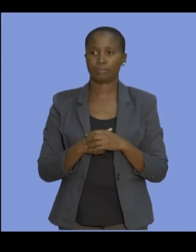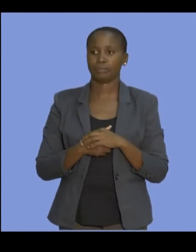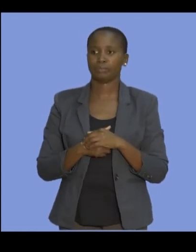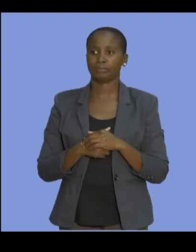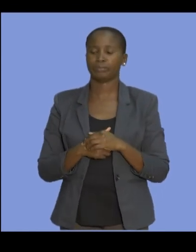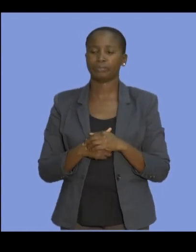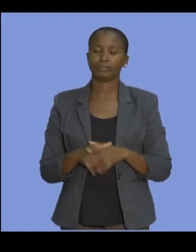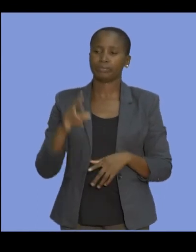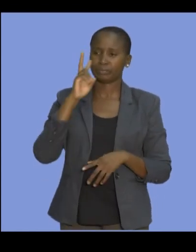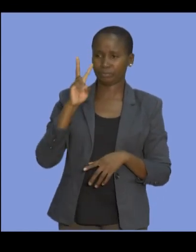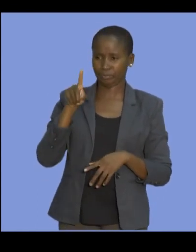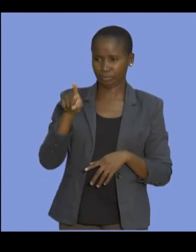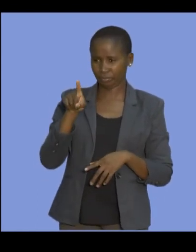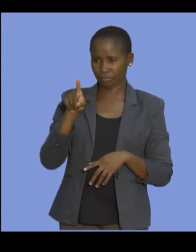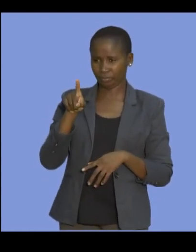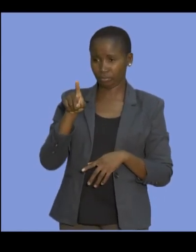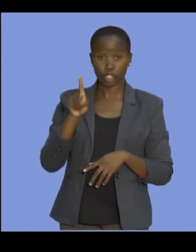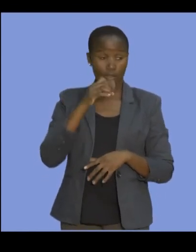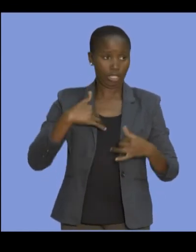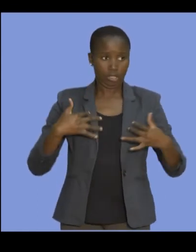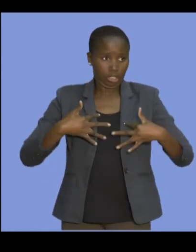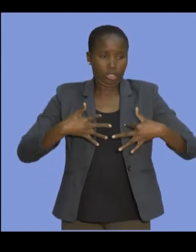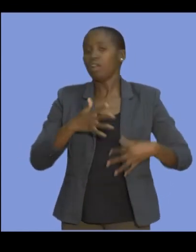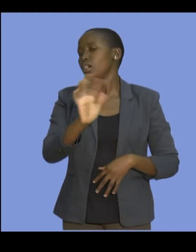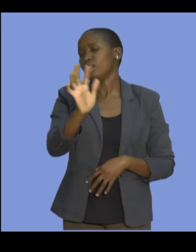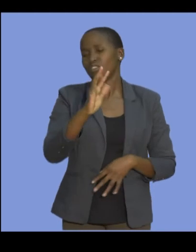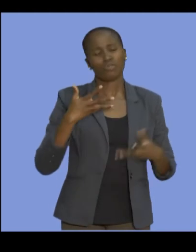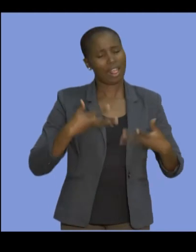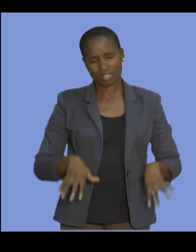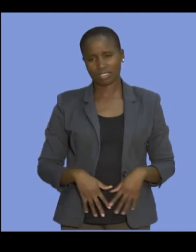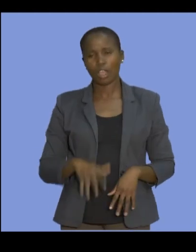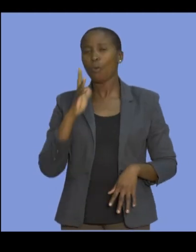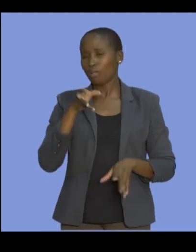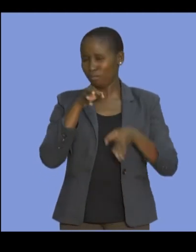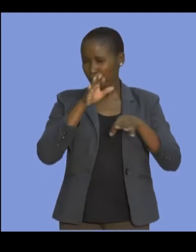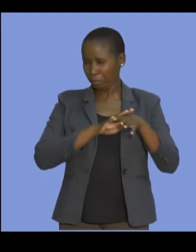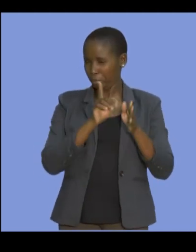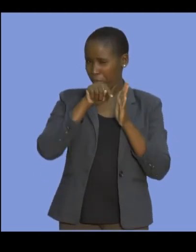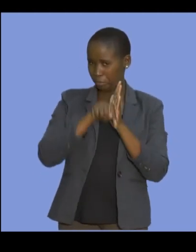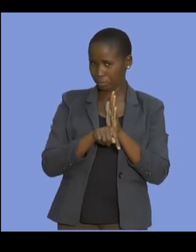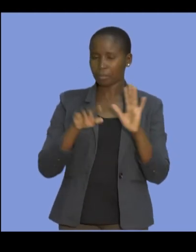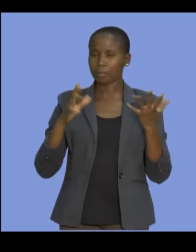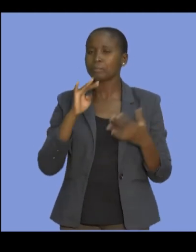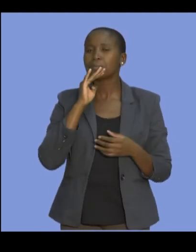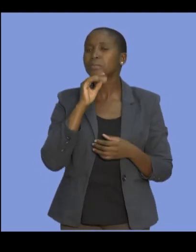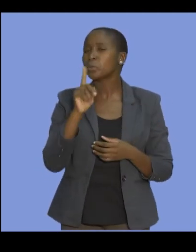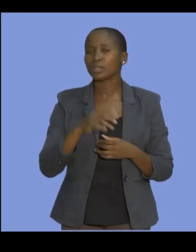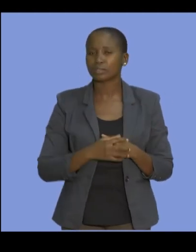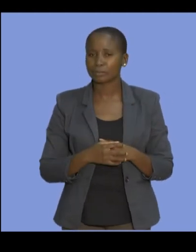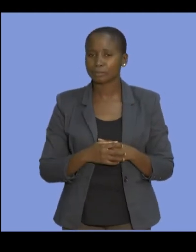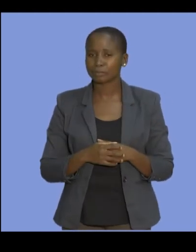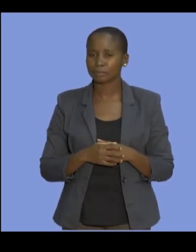So look at this formula. It mustn't scare you. We're going to break this down. What does this mean, the variance?